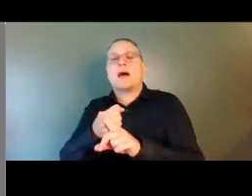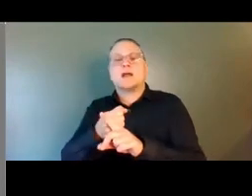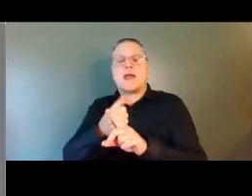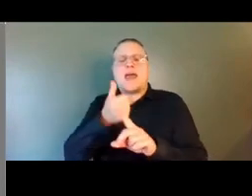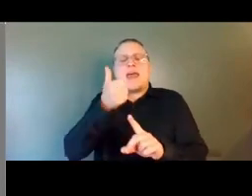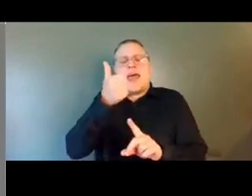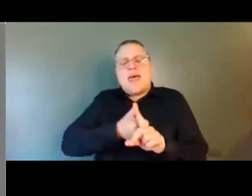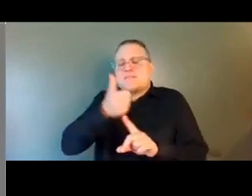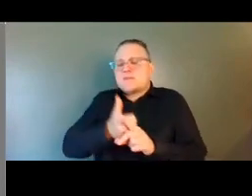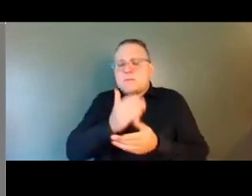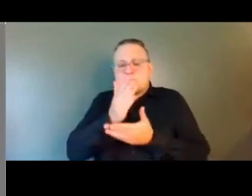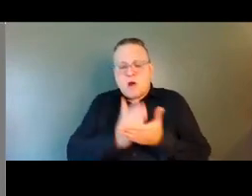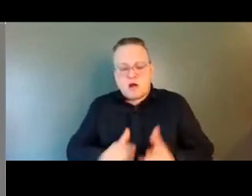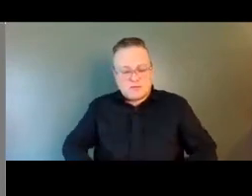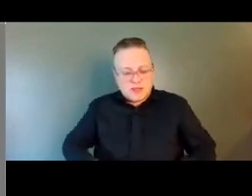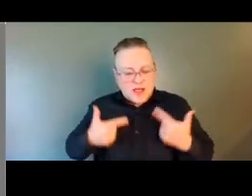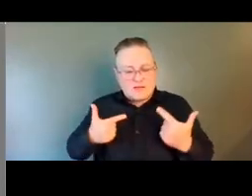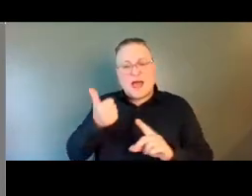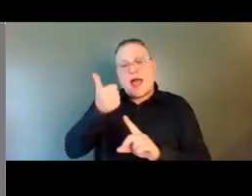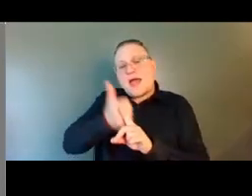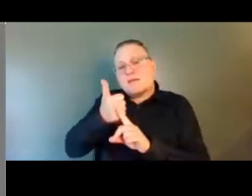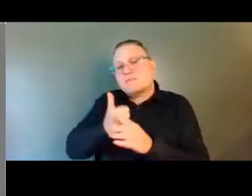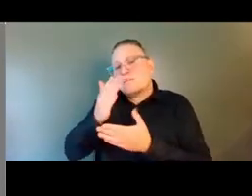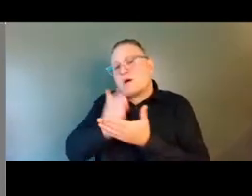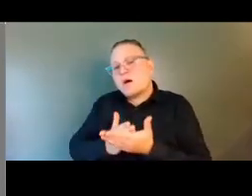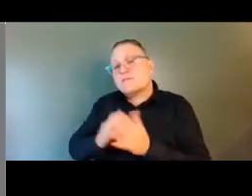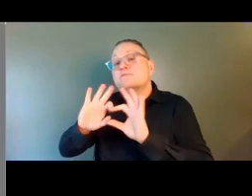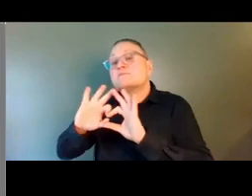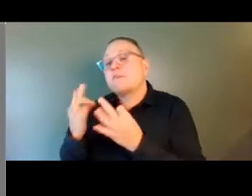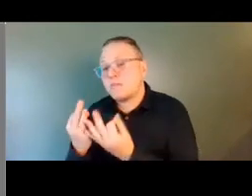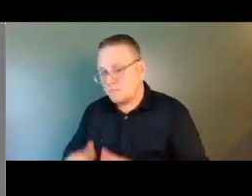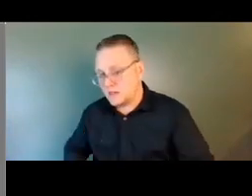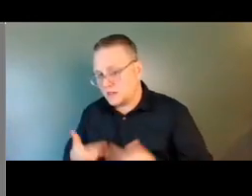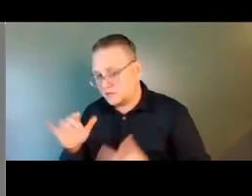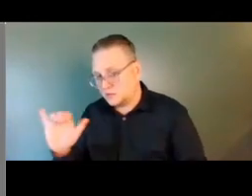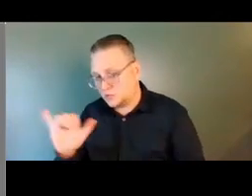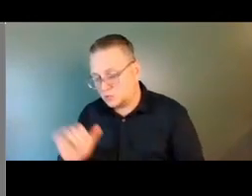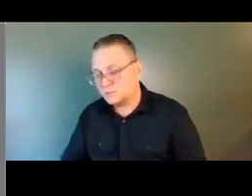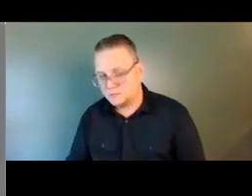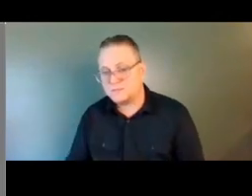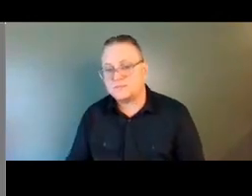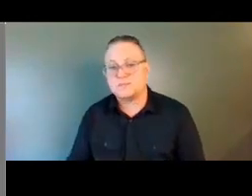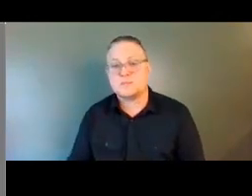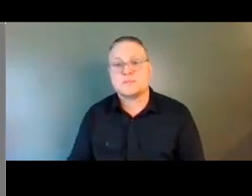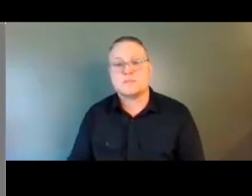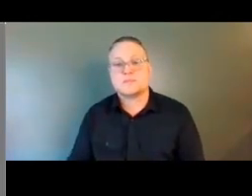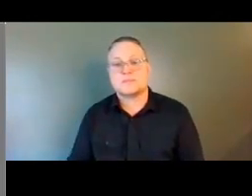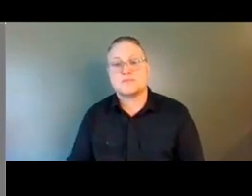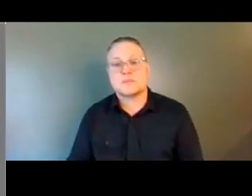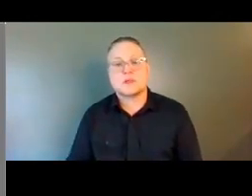with disabilities and their families. I witnessed the lack of employment, exposure to